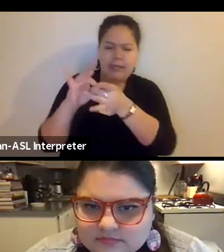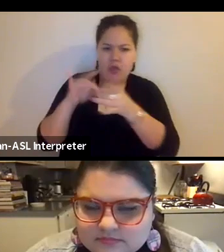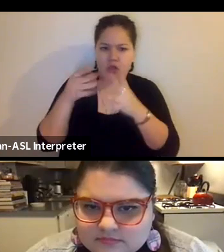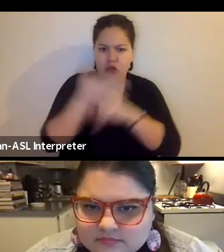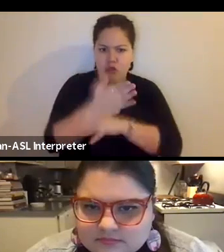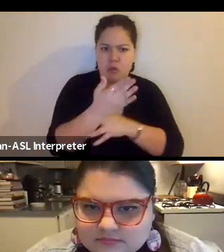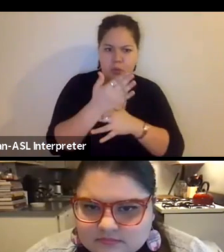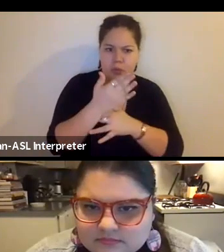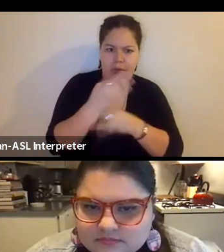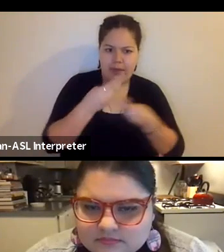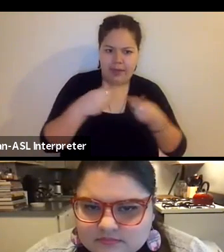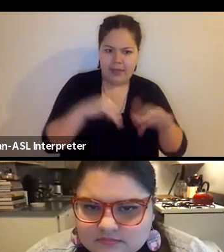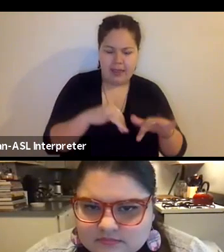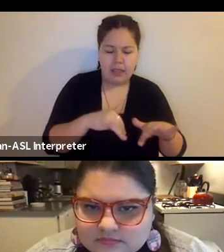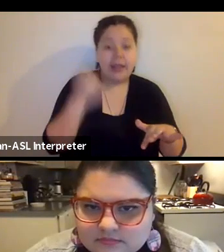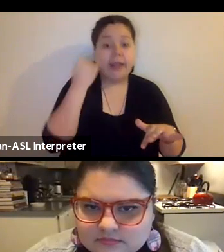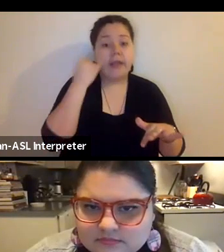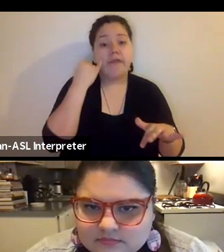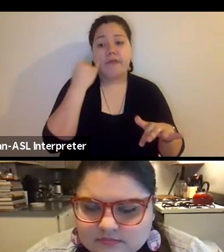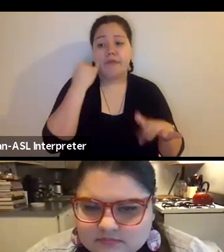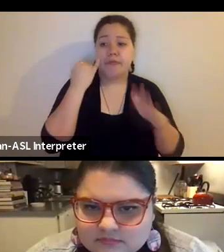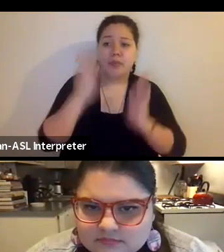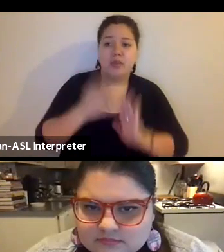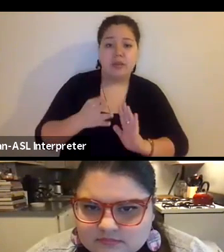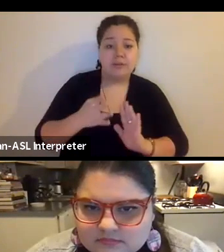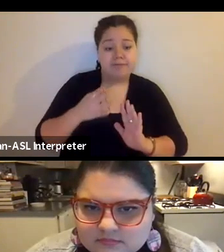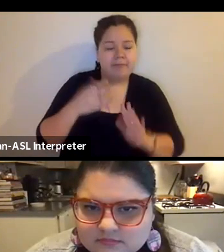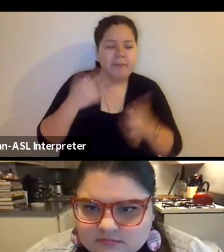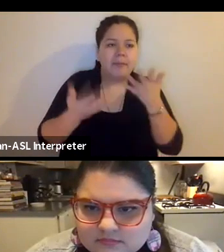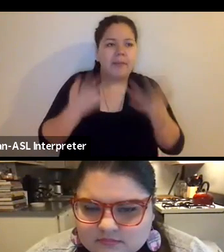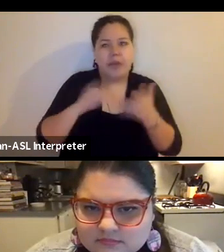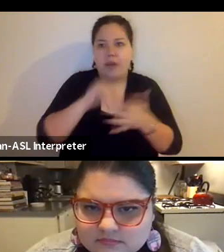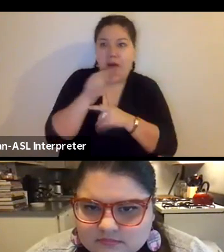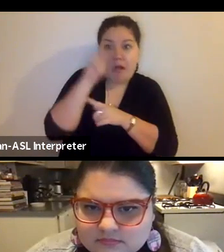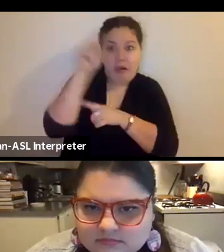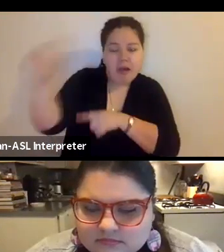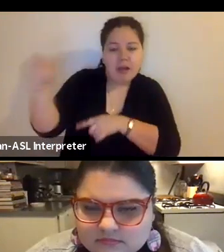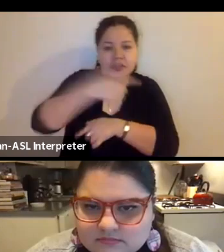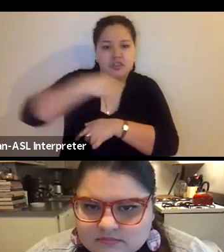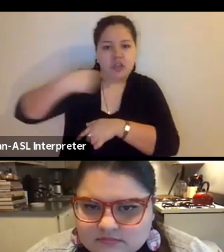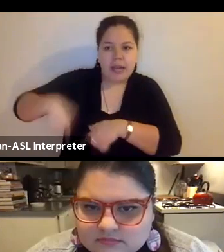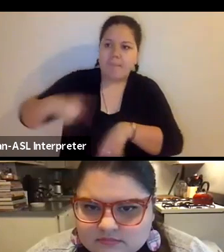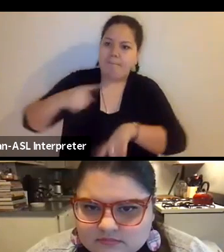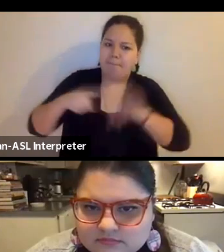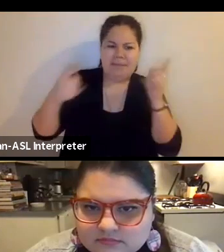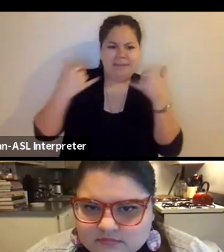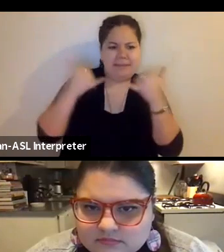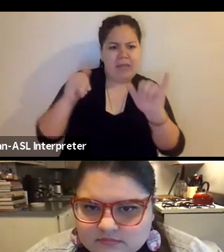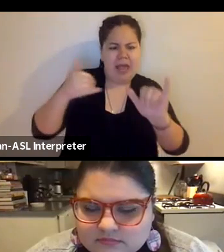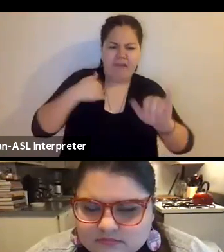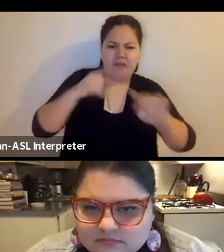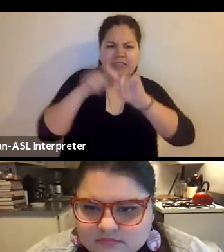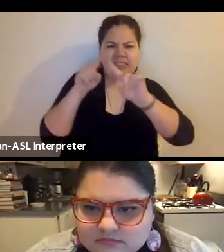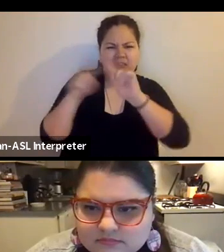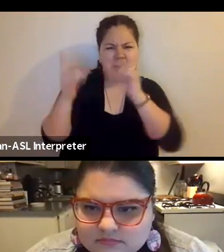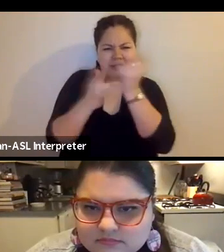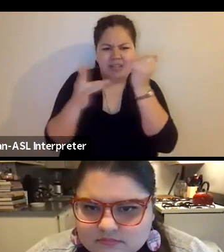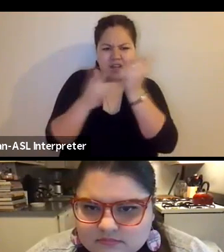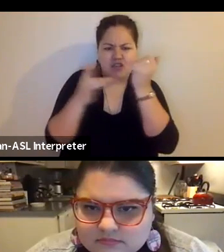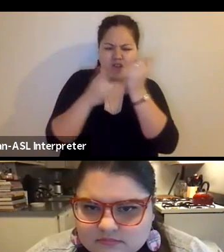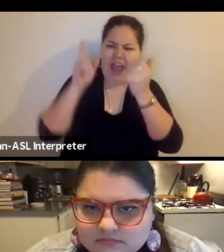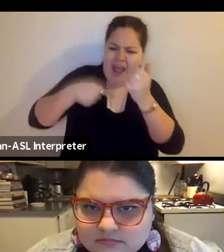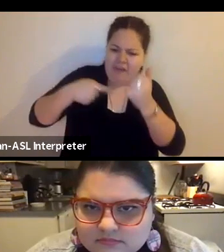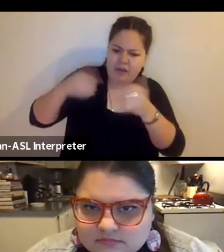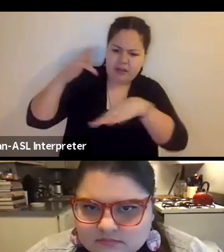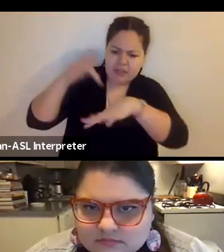so-called China, there may be servers that is that are carrying data from our conversation through that